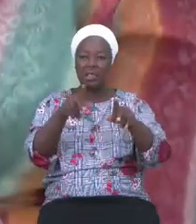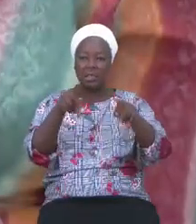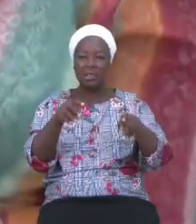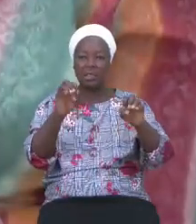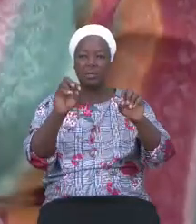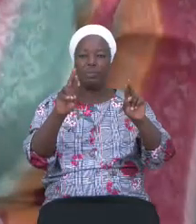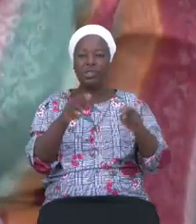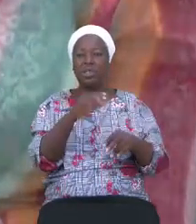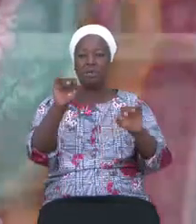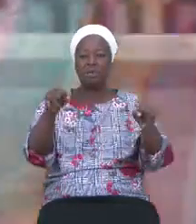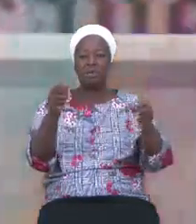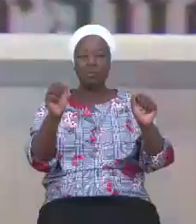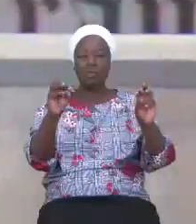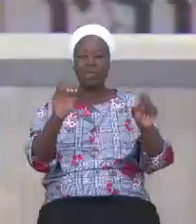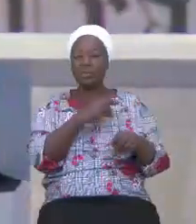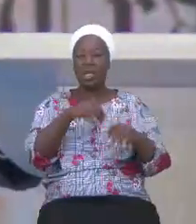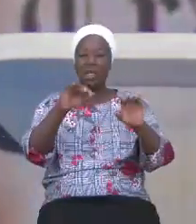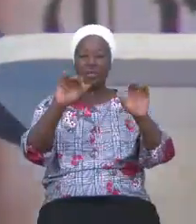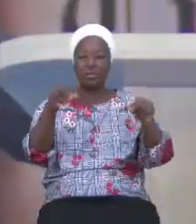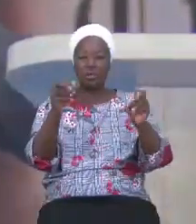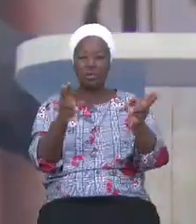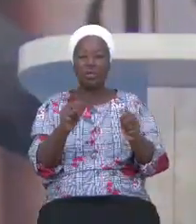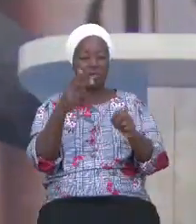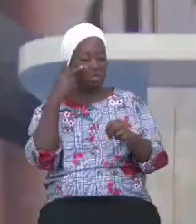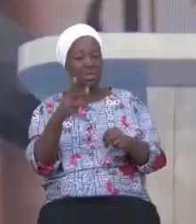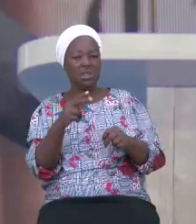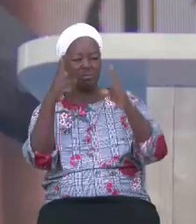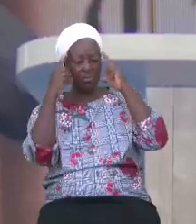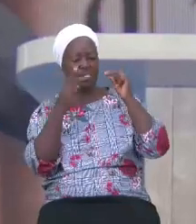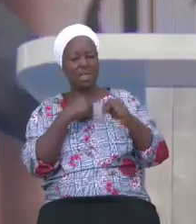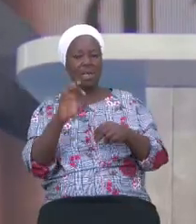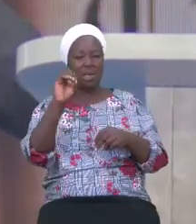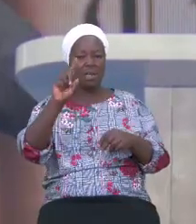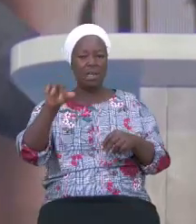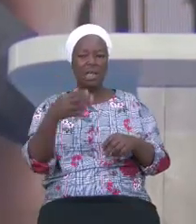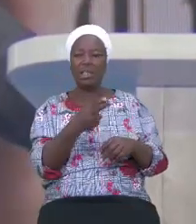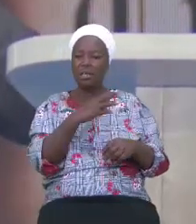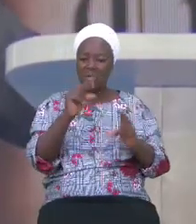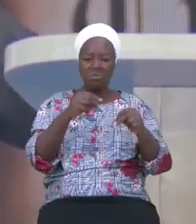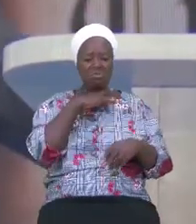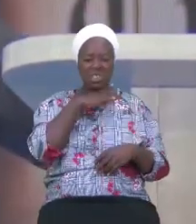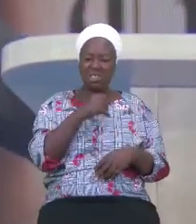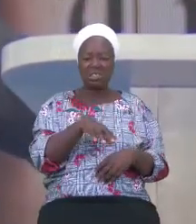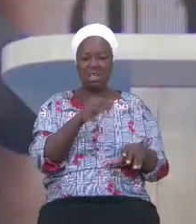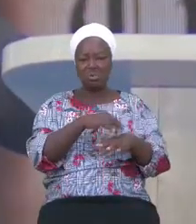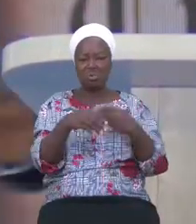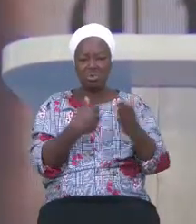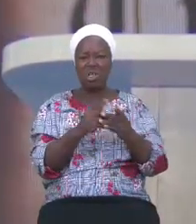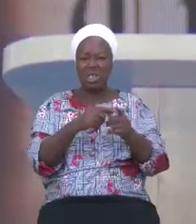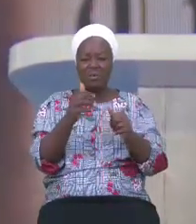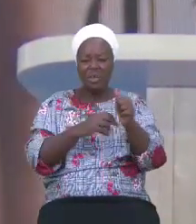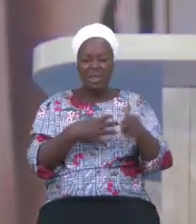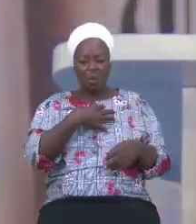John looked at Moses and Elijah, no blemish at all, everything spotlessly white. And as they looked at the